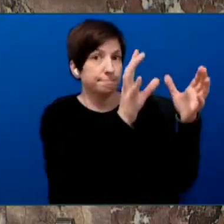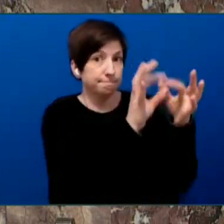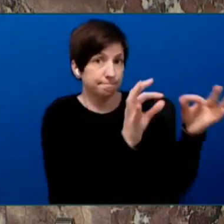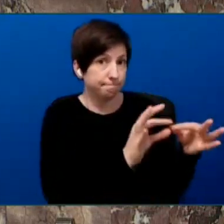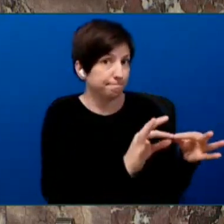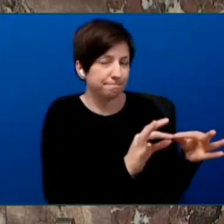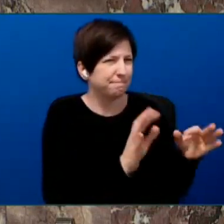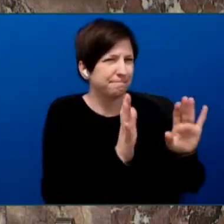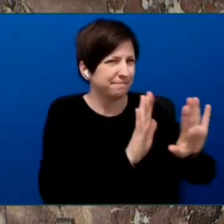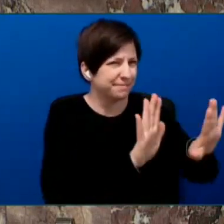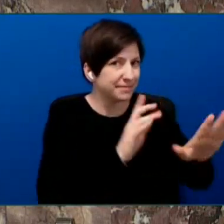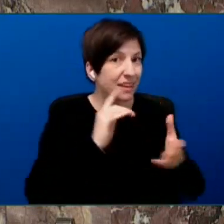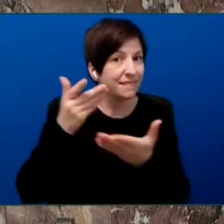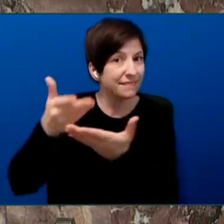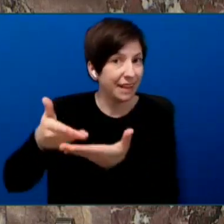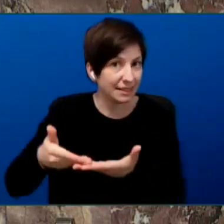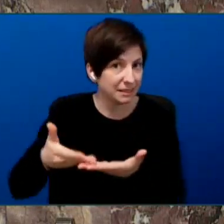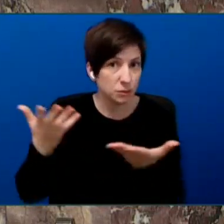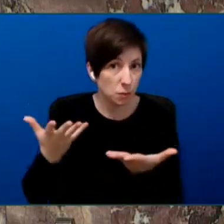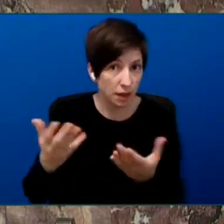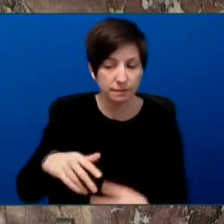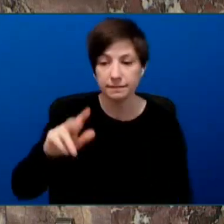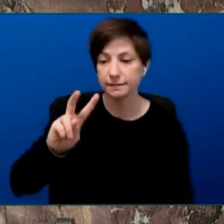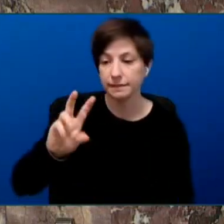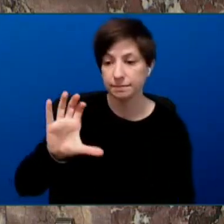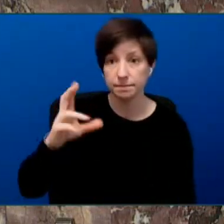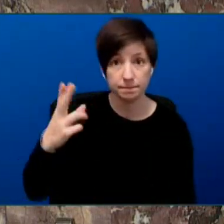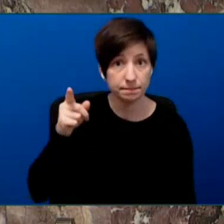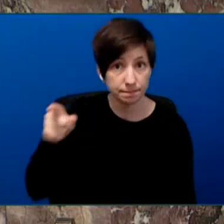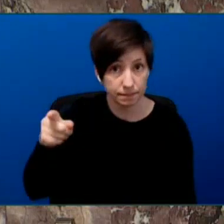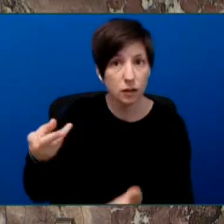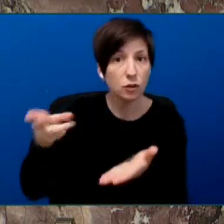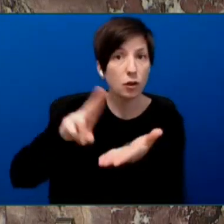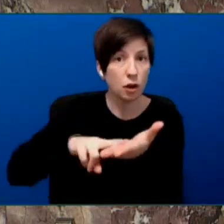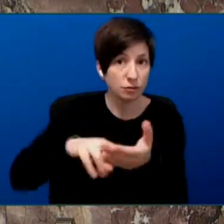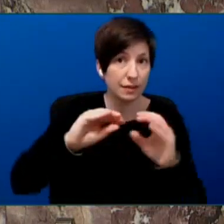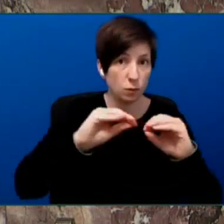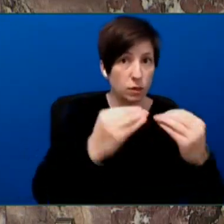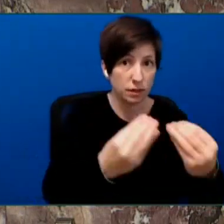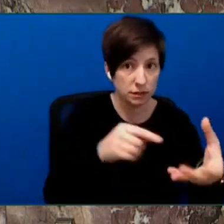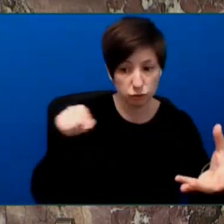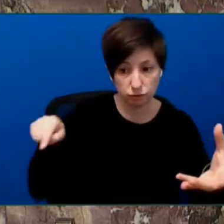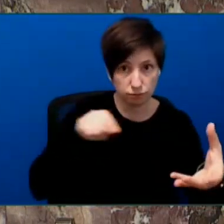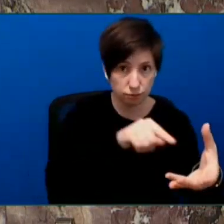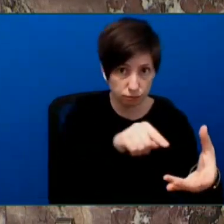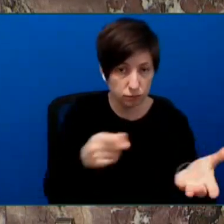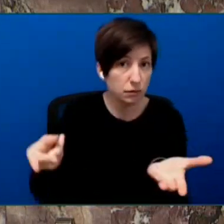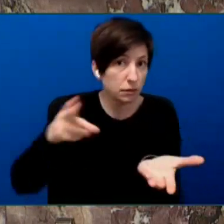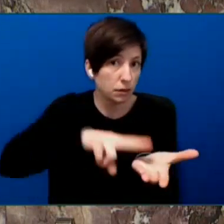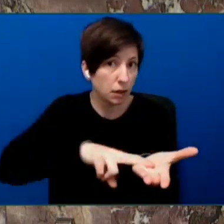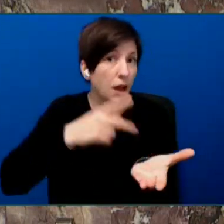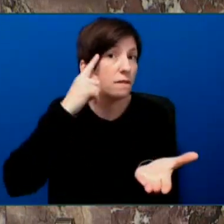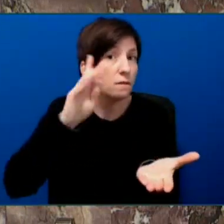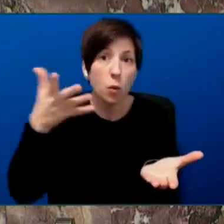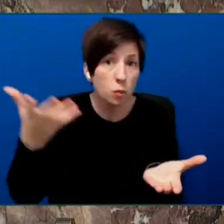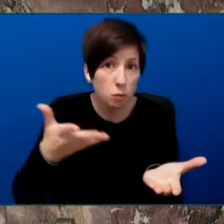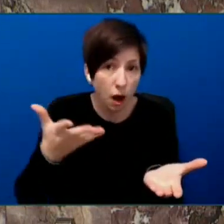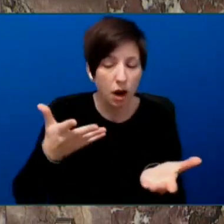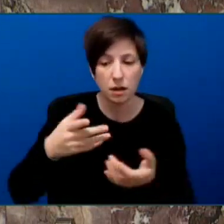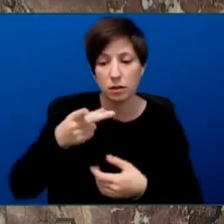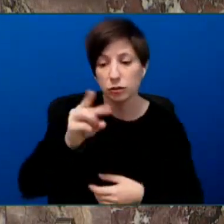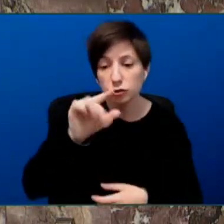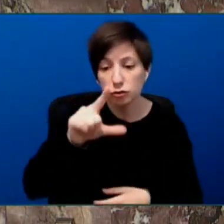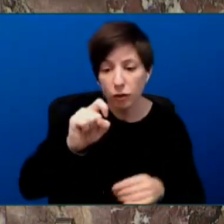Vancouver Coastal Health Authority contracted with the organization explicitly to provide drug checking, overdose prevention